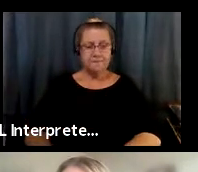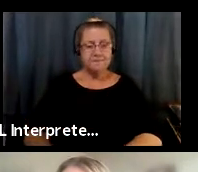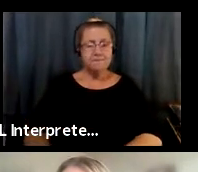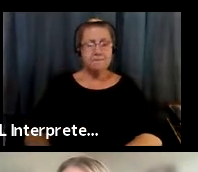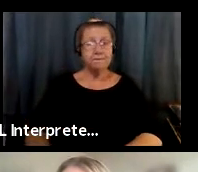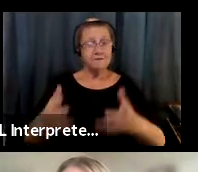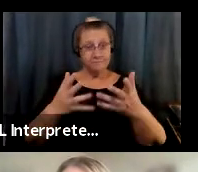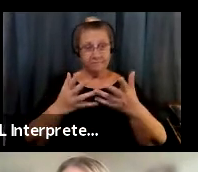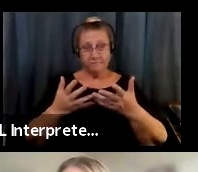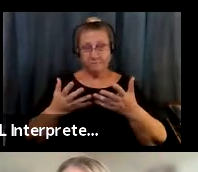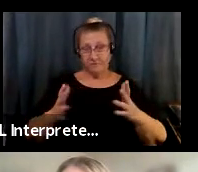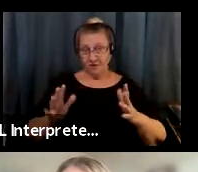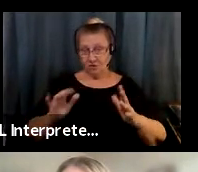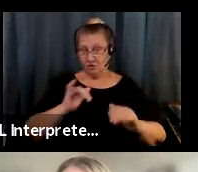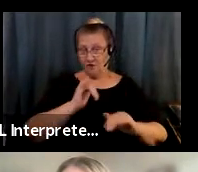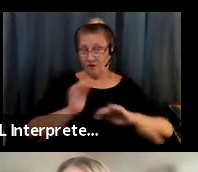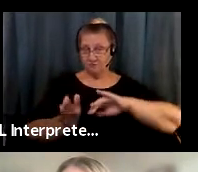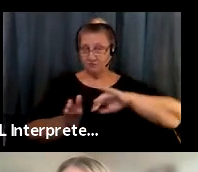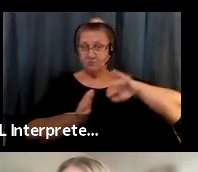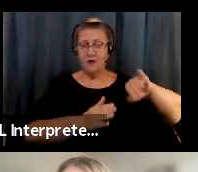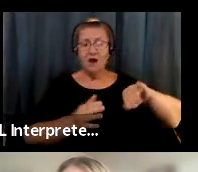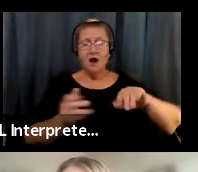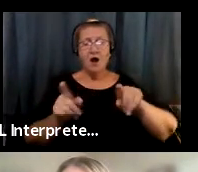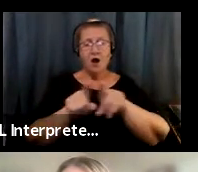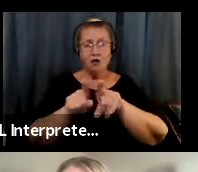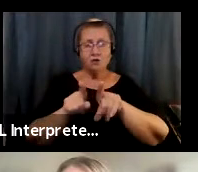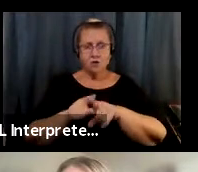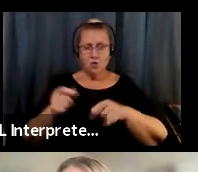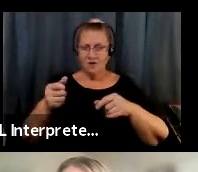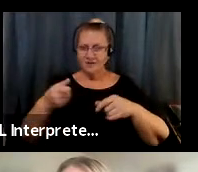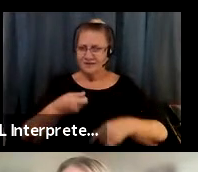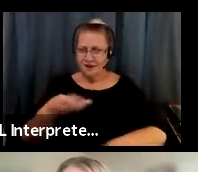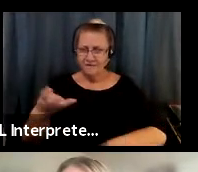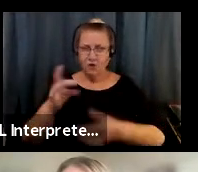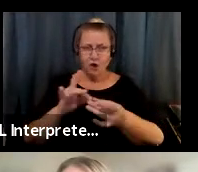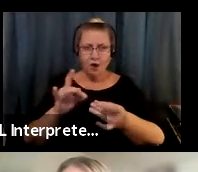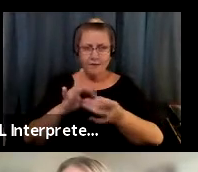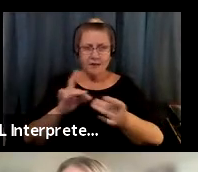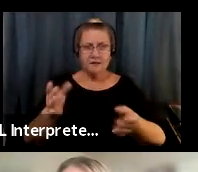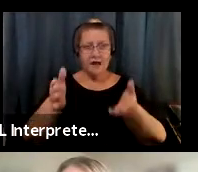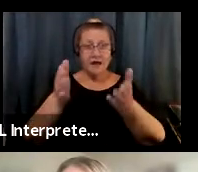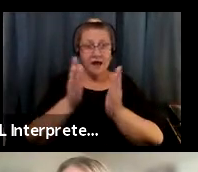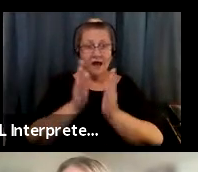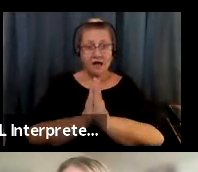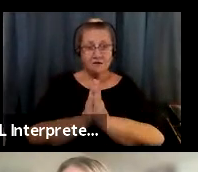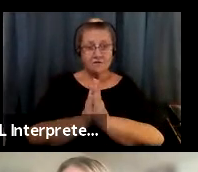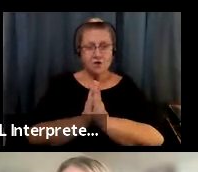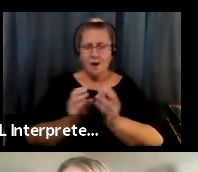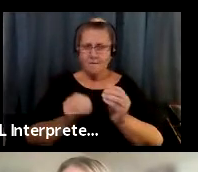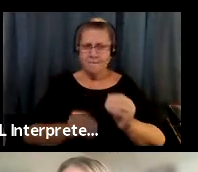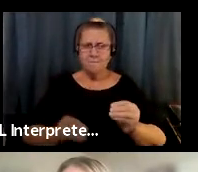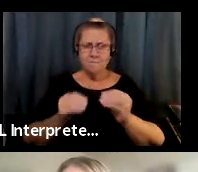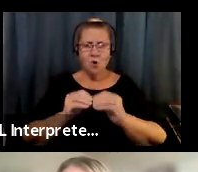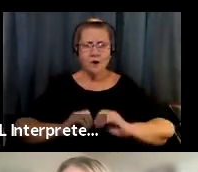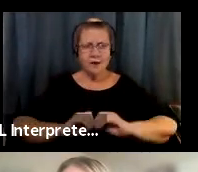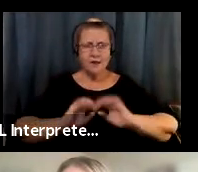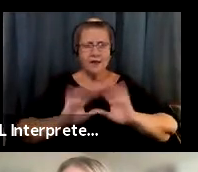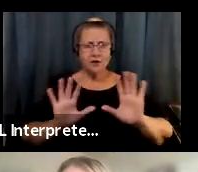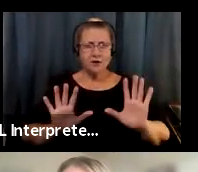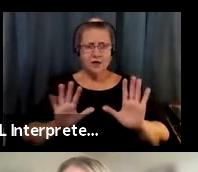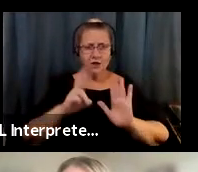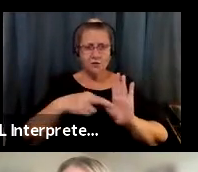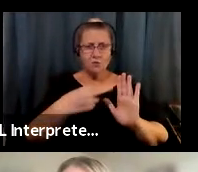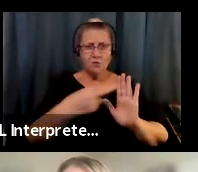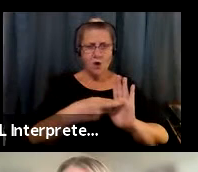Having said that, there were also a number of comments that asked for, wish for more clarity about the role of